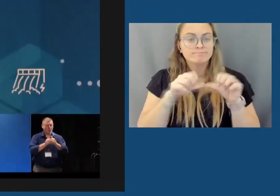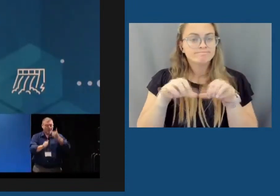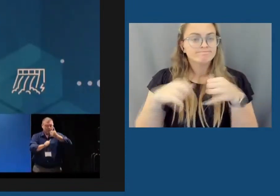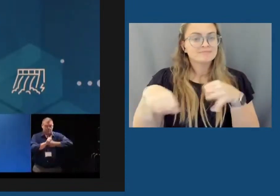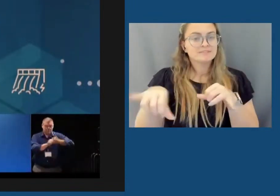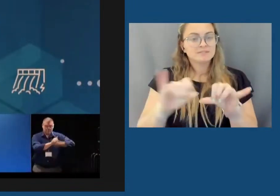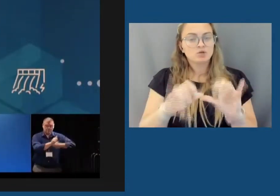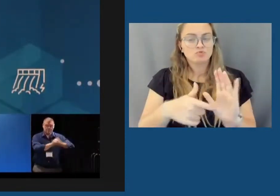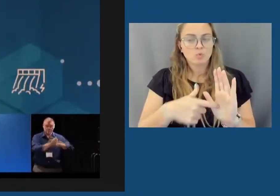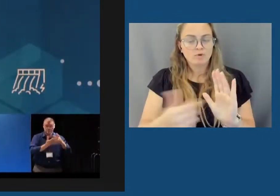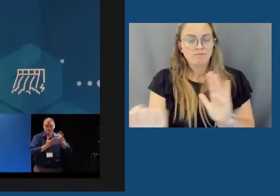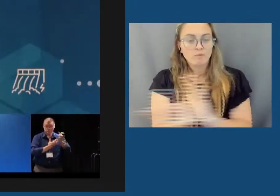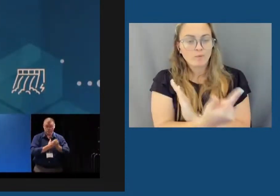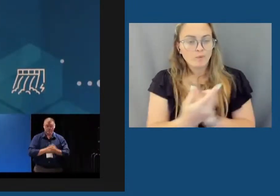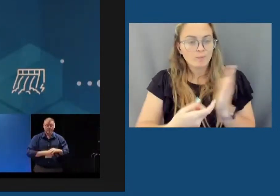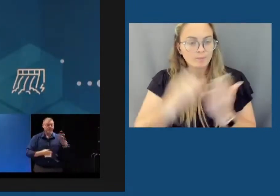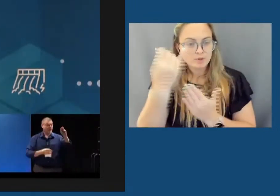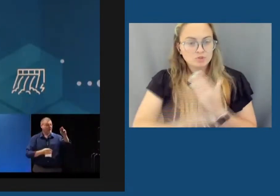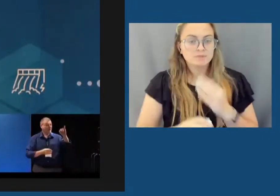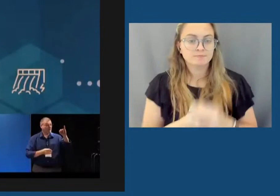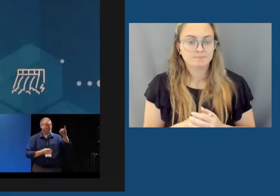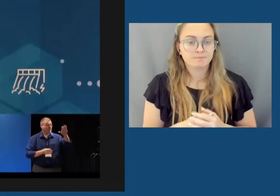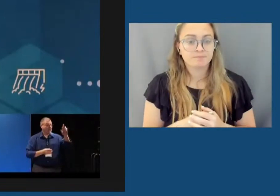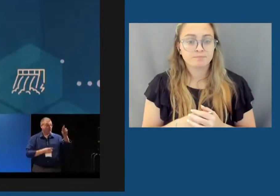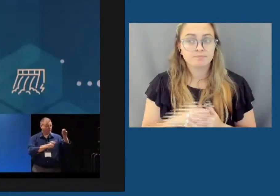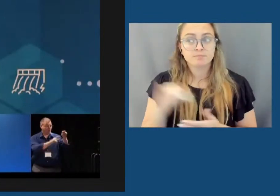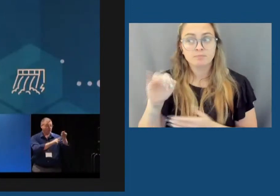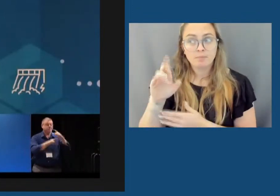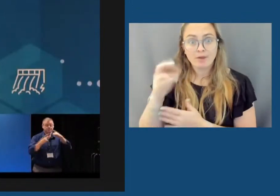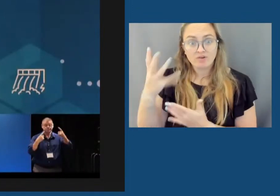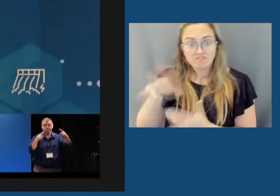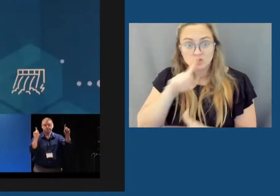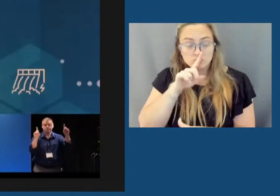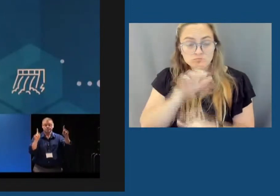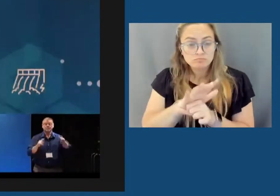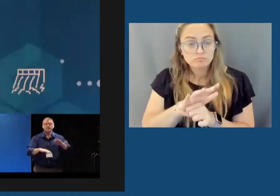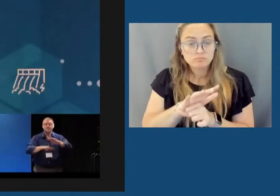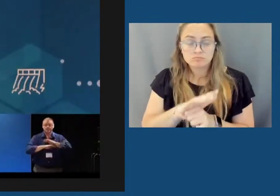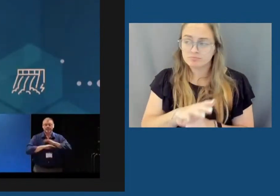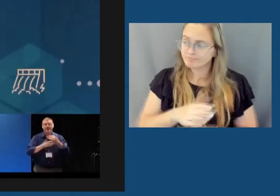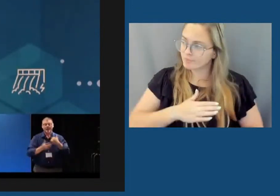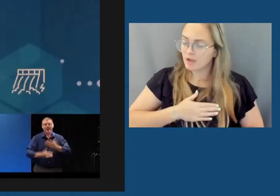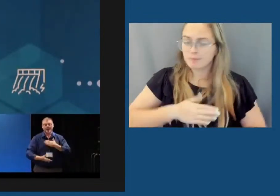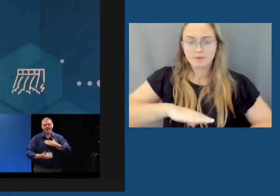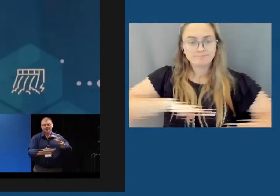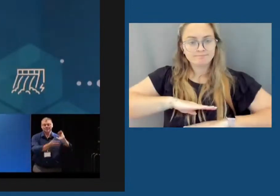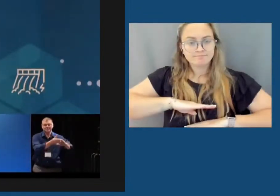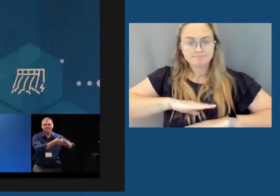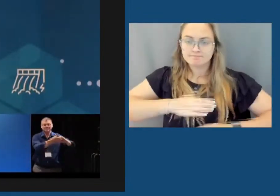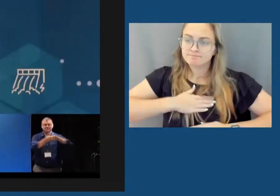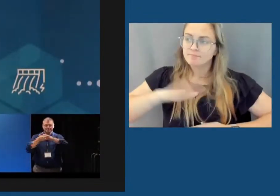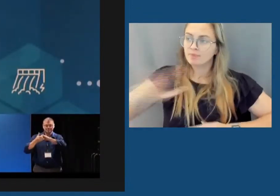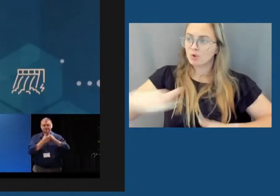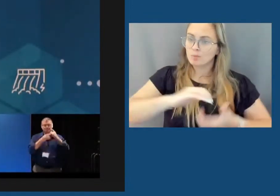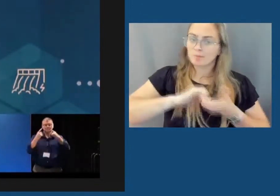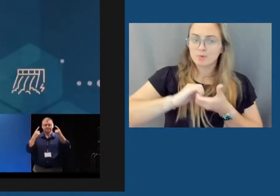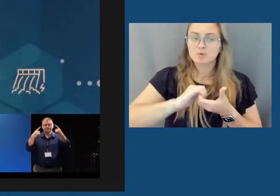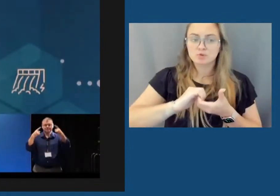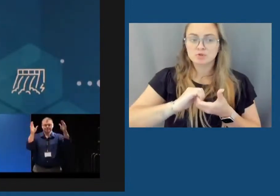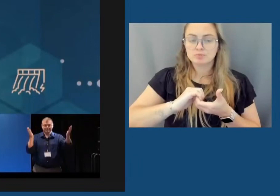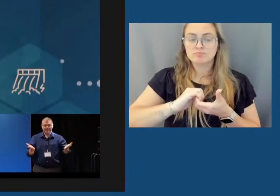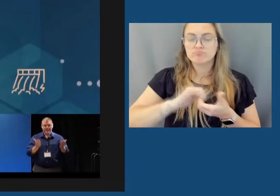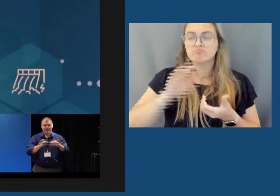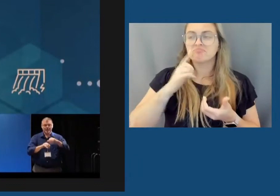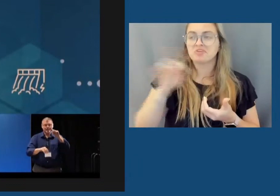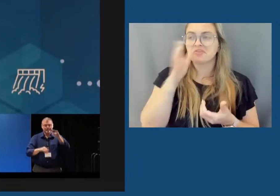project. And Micron has made that commitment, and we are pleased with their partnership to realize that future here in Syracuse